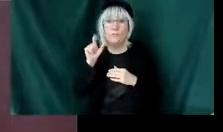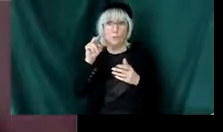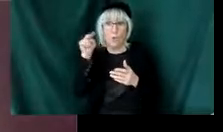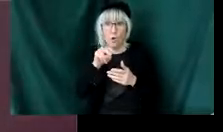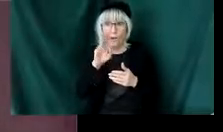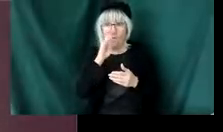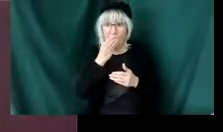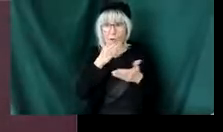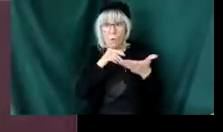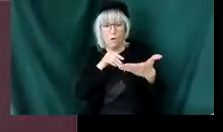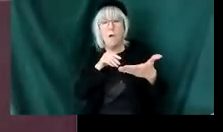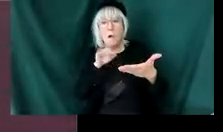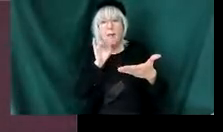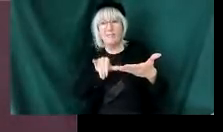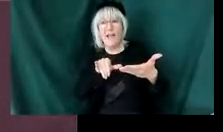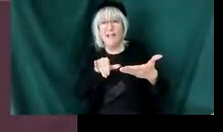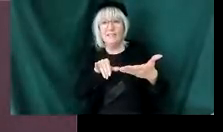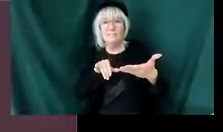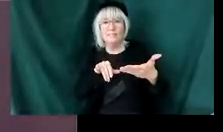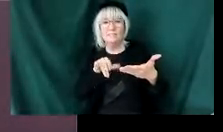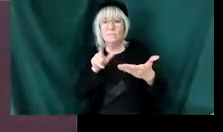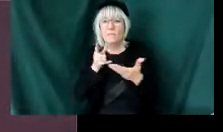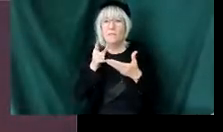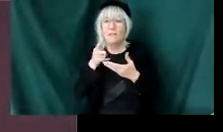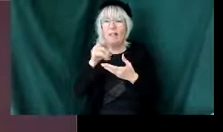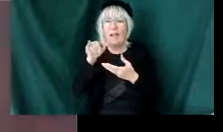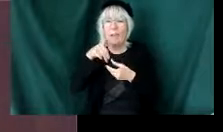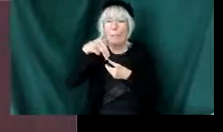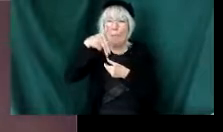flower that this is tucked in.